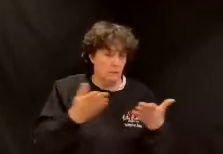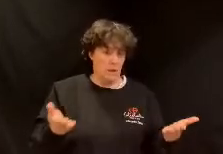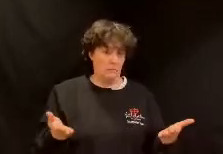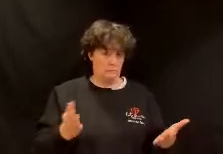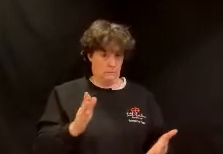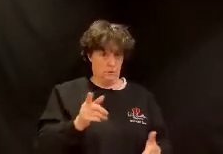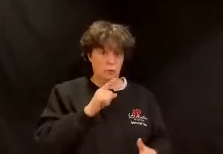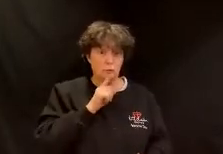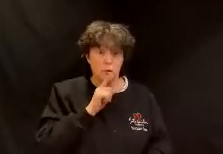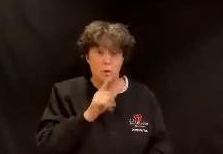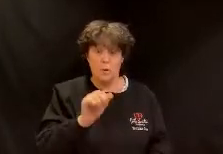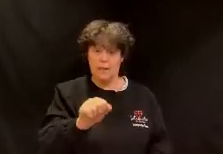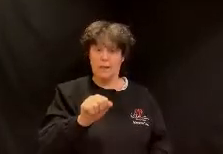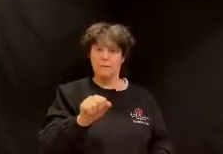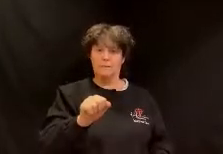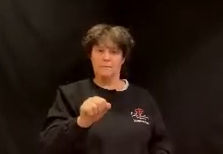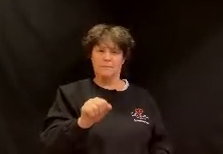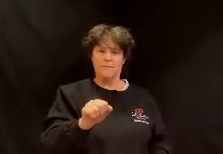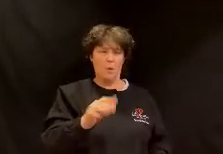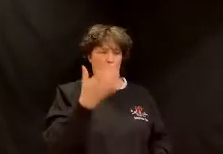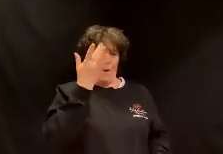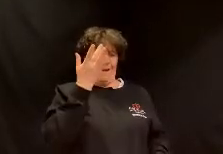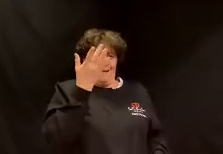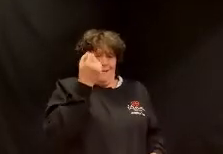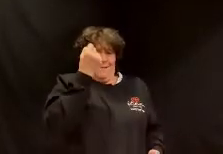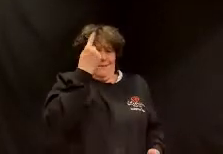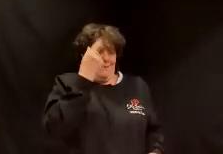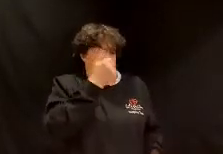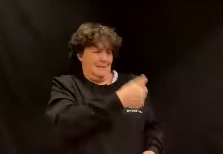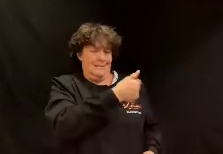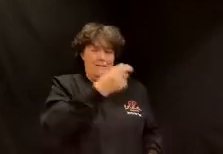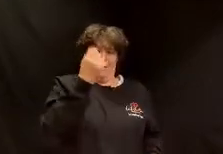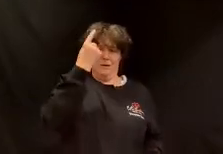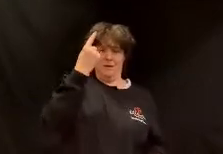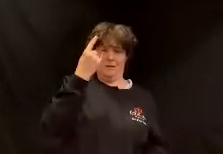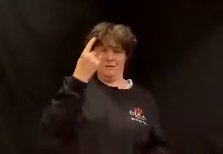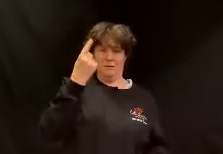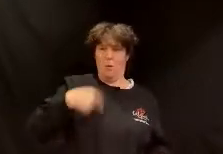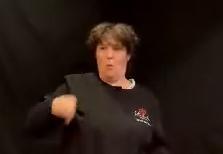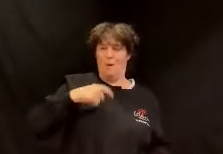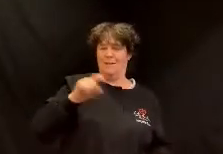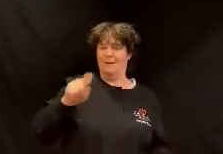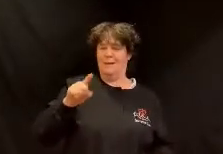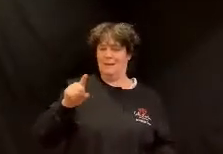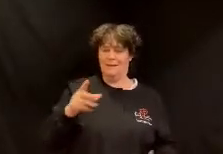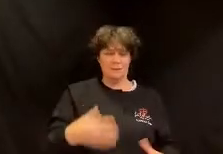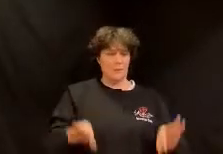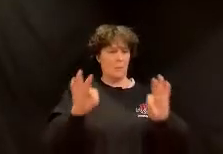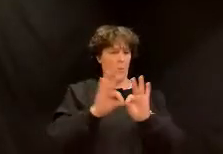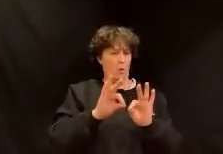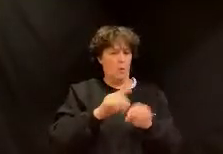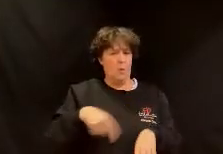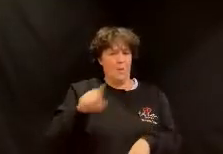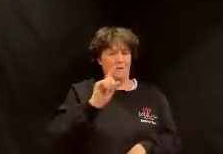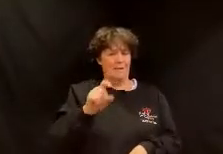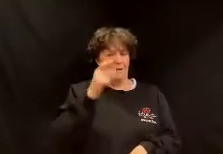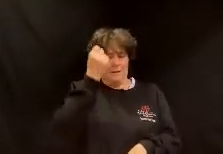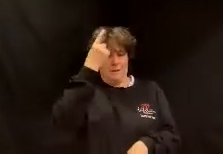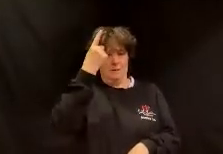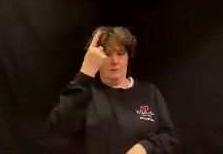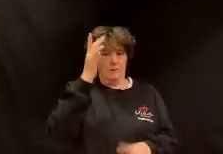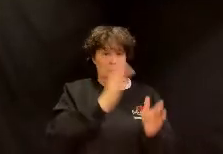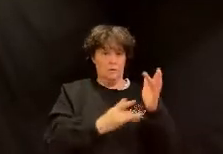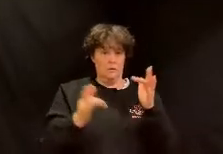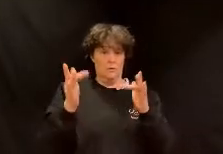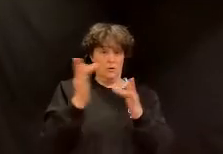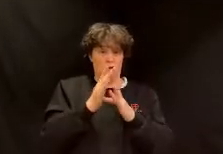not? Why? He understands this. So we got to understand. Listen to me now. Listen. Jesus was preloaded